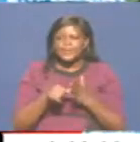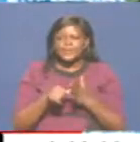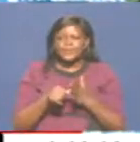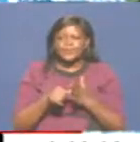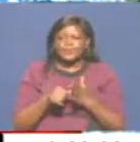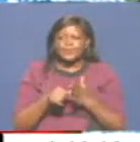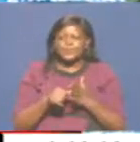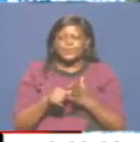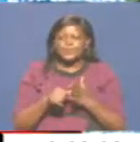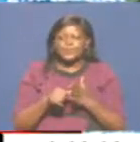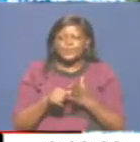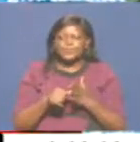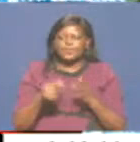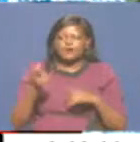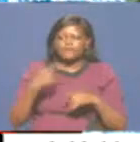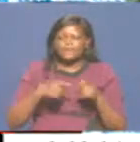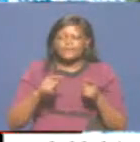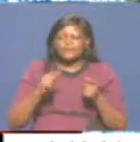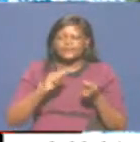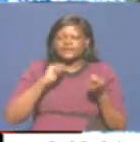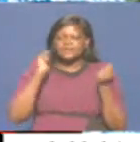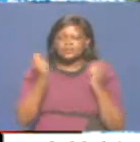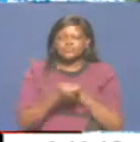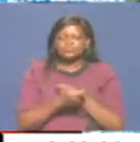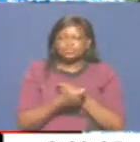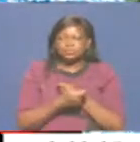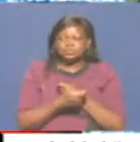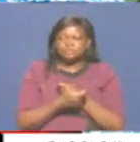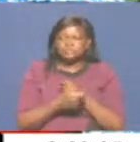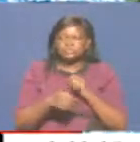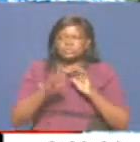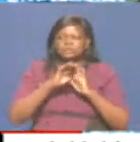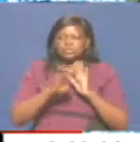from the change the constitution group.